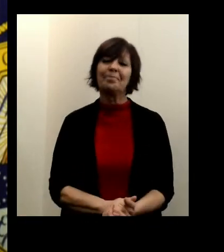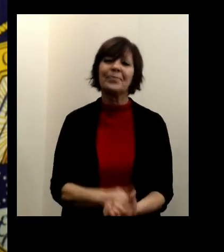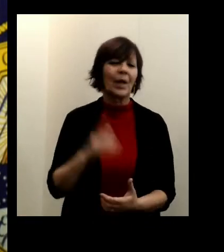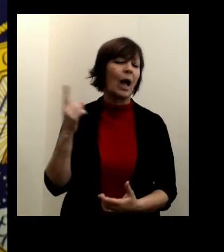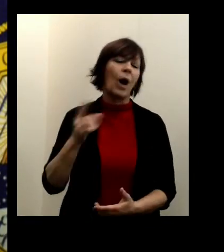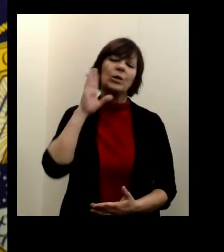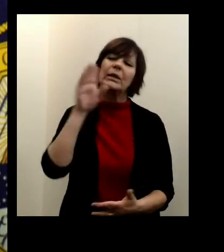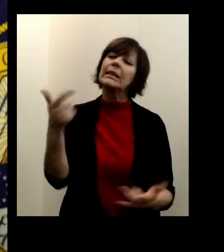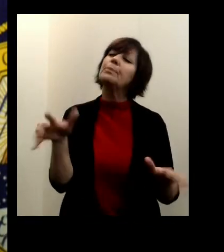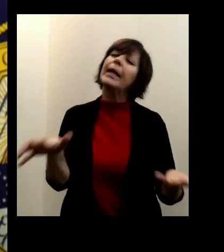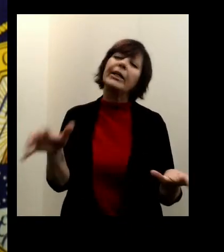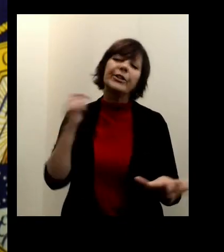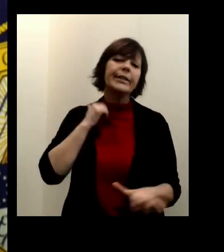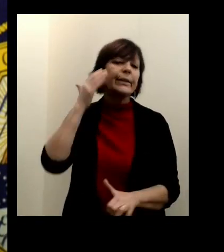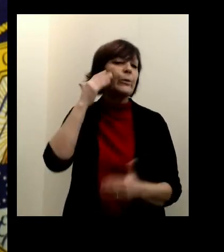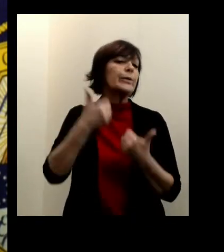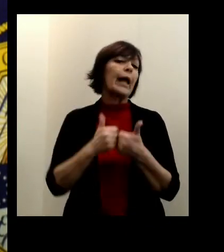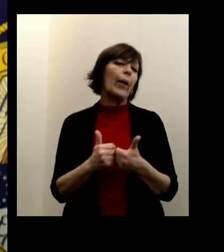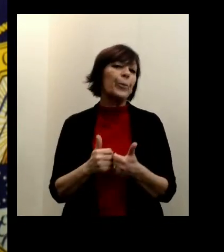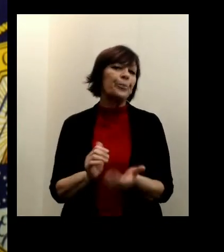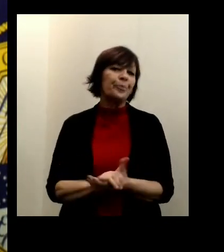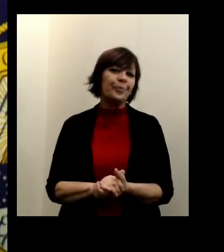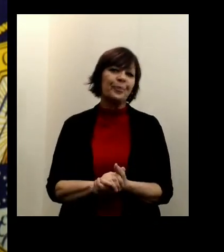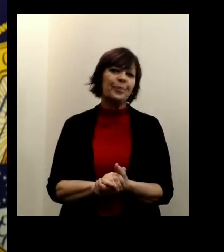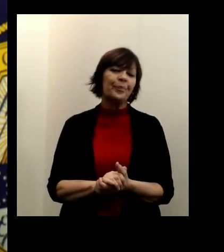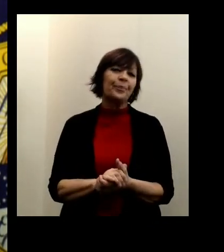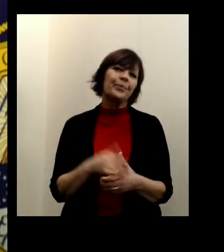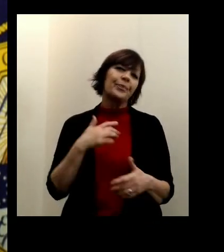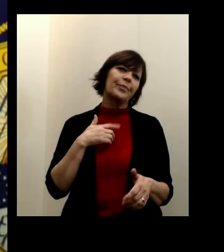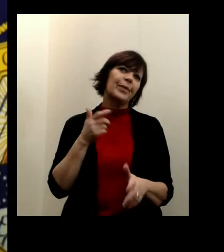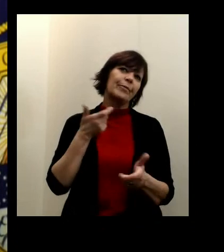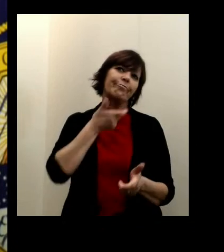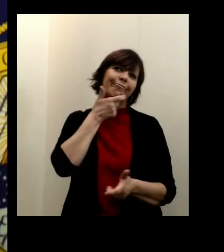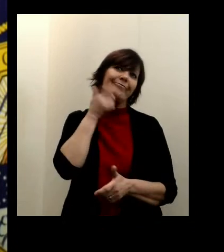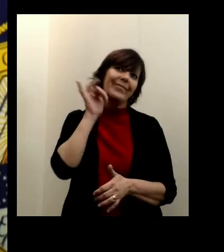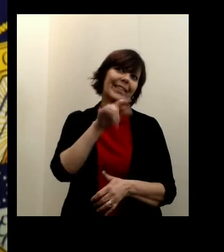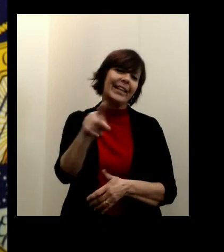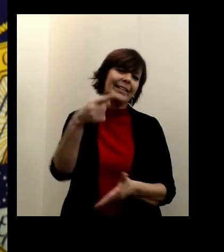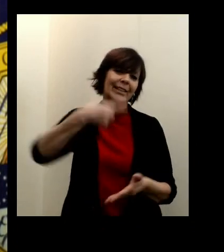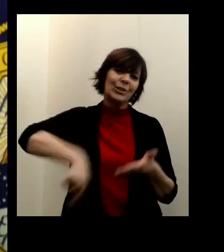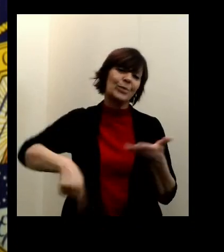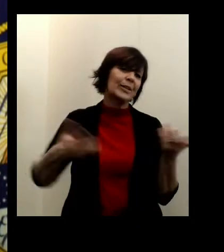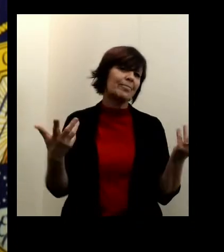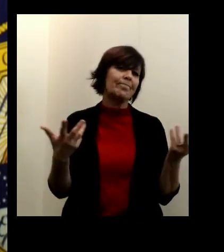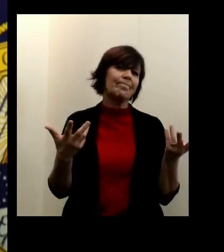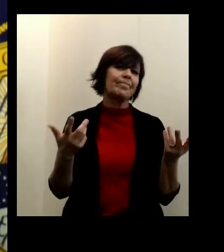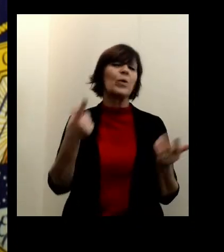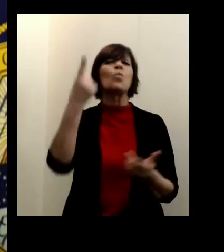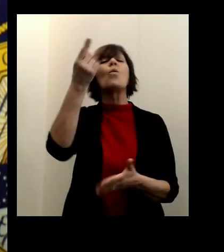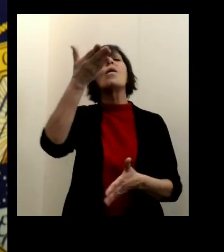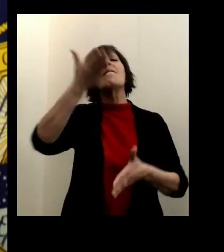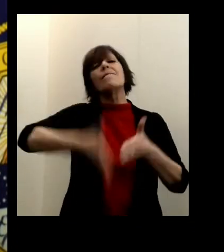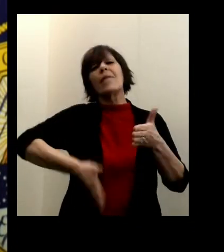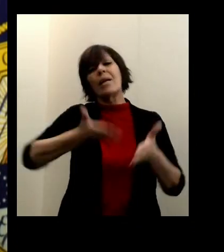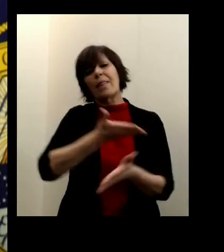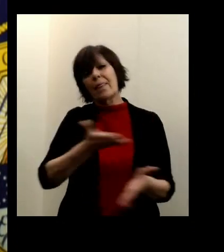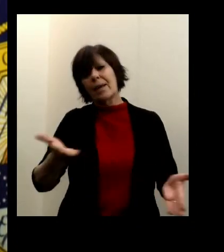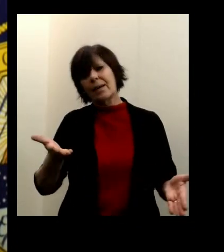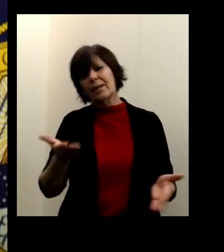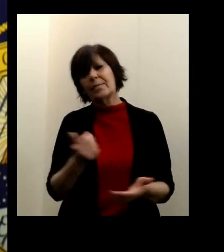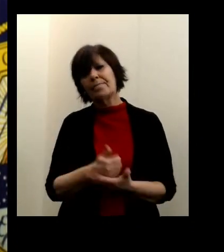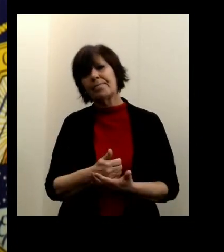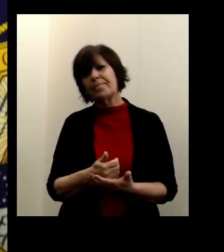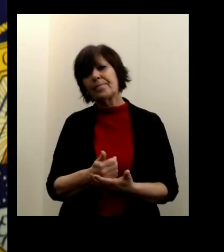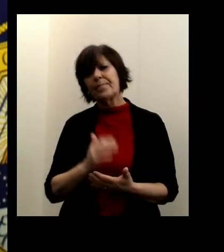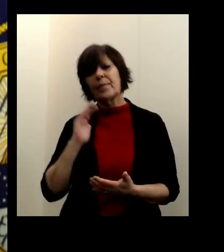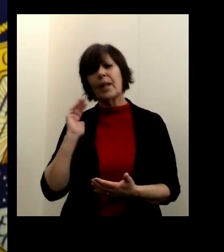got magic. He knows how to do it. So we'll be watching that as we move along next week. Just one final thing for those maybe watching.